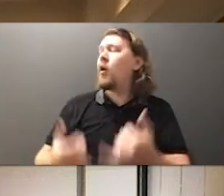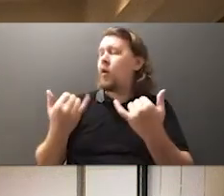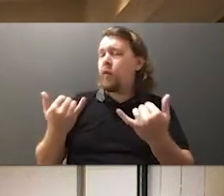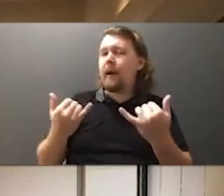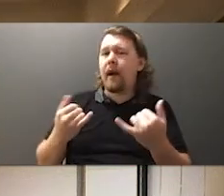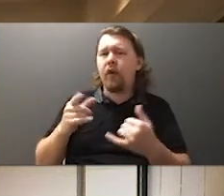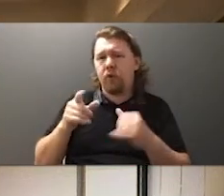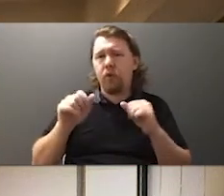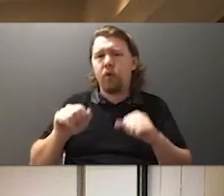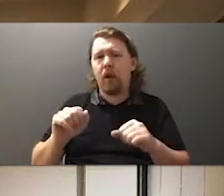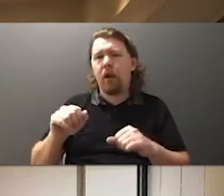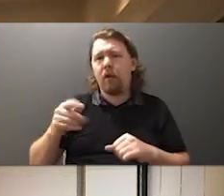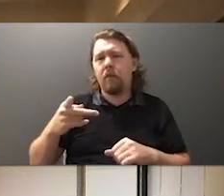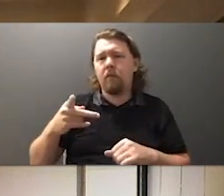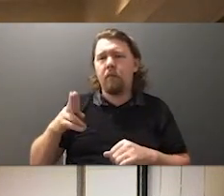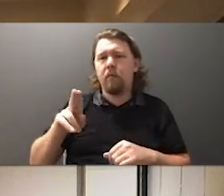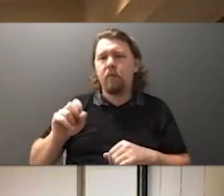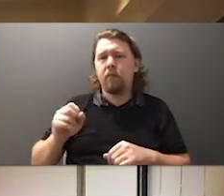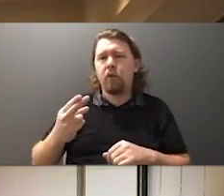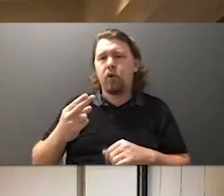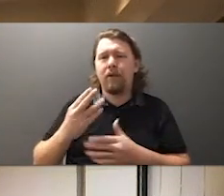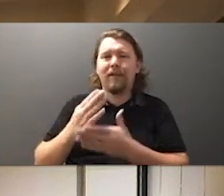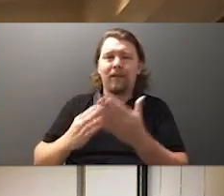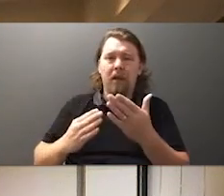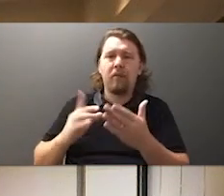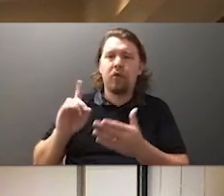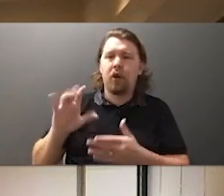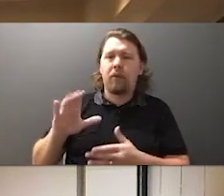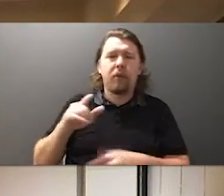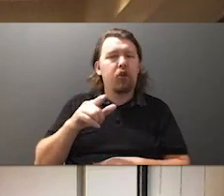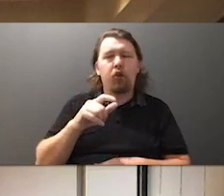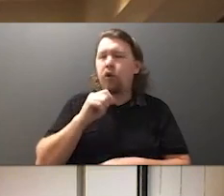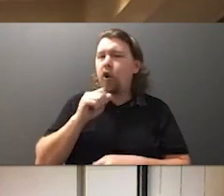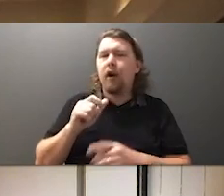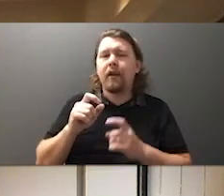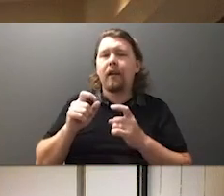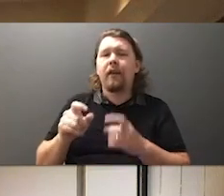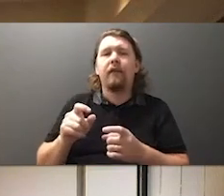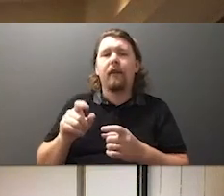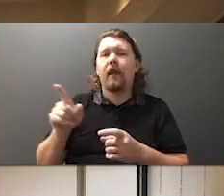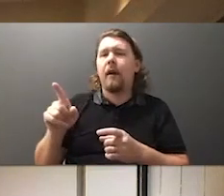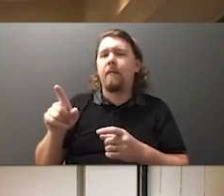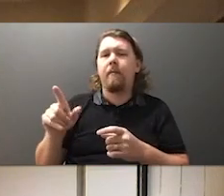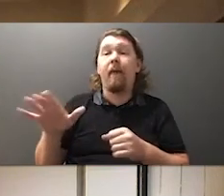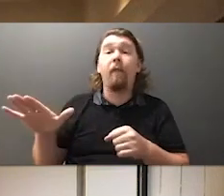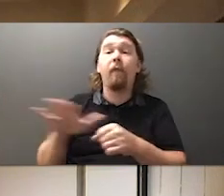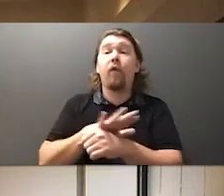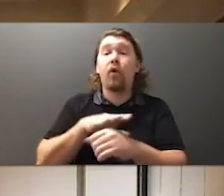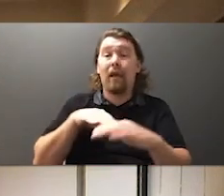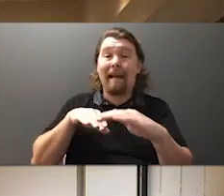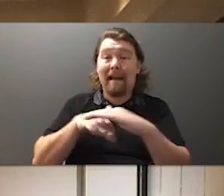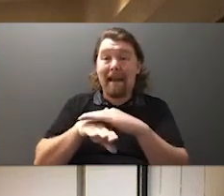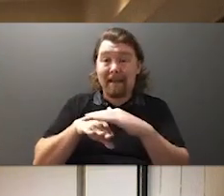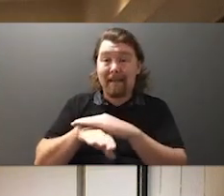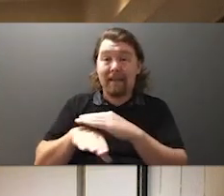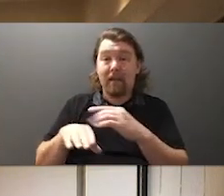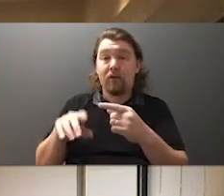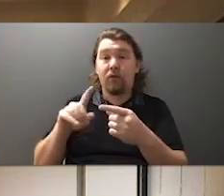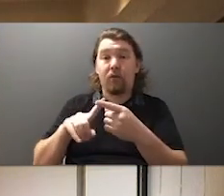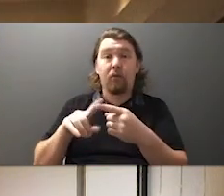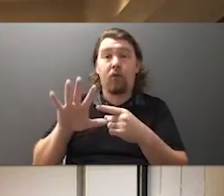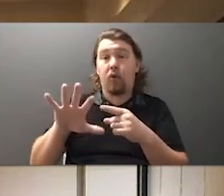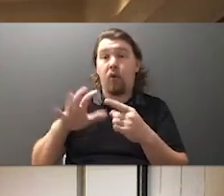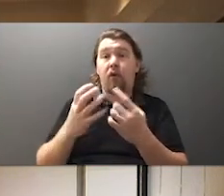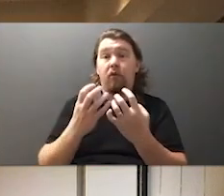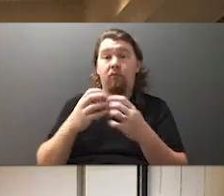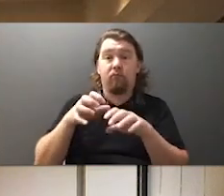So at this time, you can push certain documents out. You don't give them access to your entire filing cabinet. It's the individual